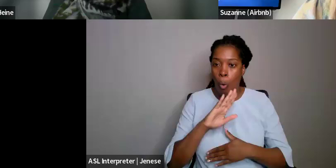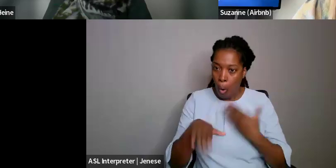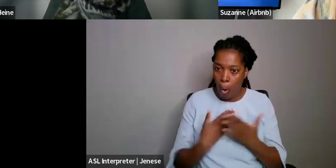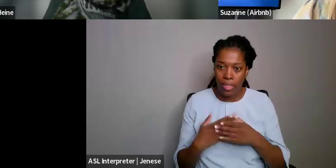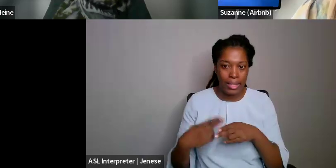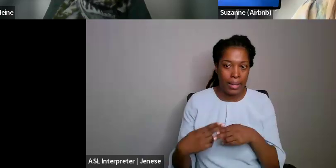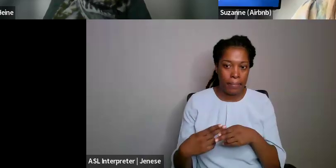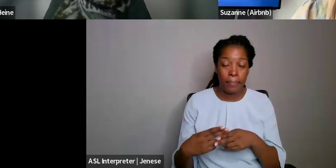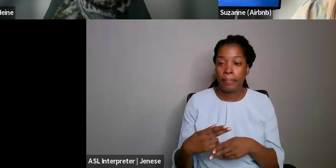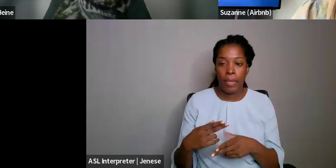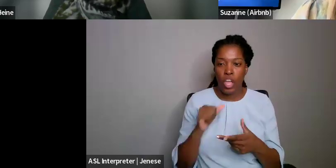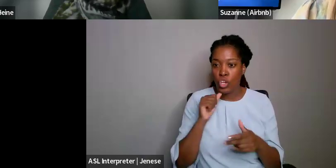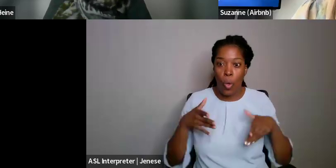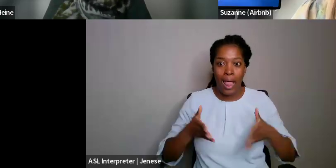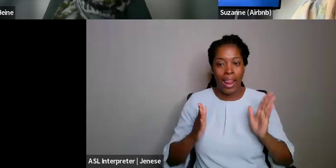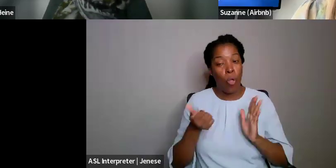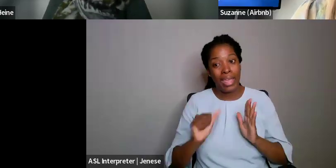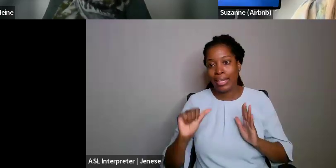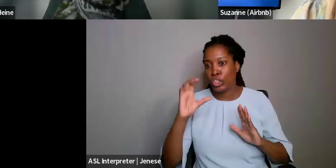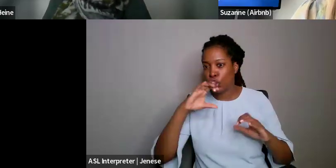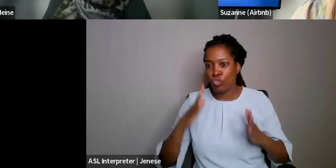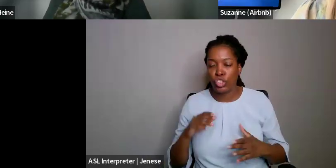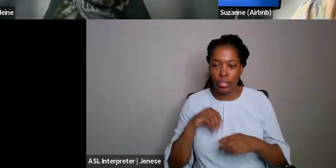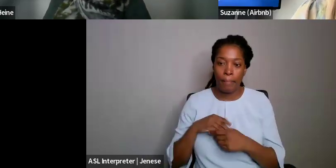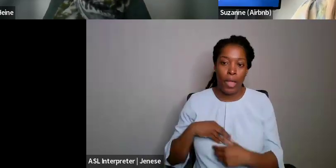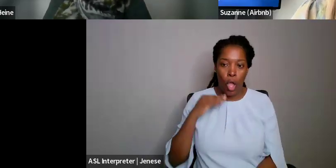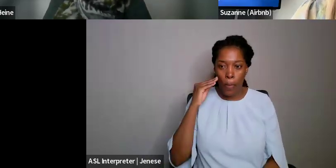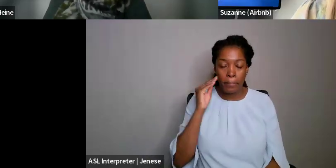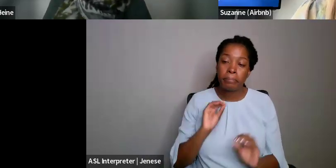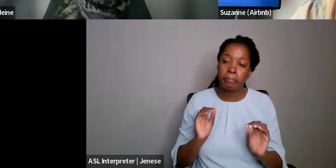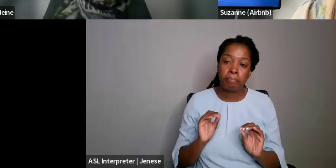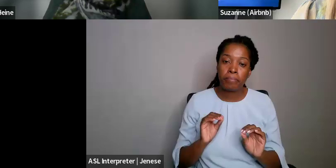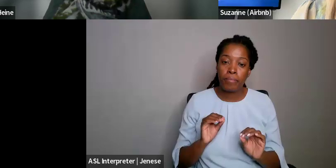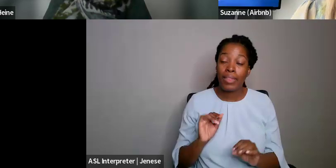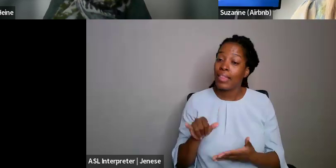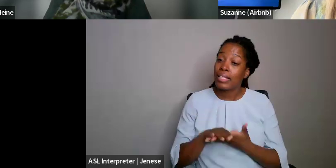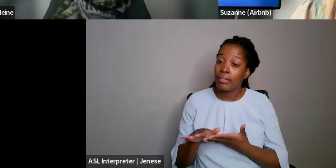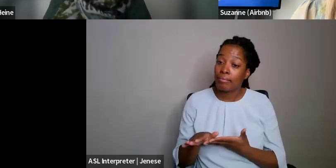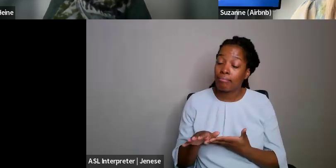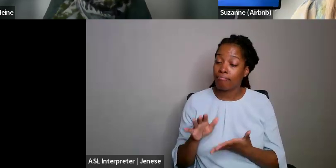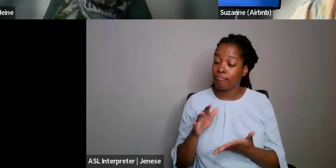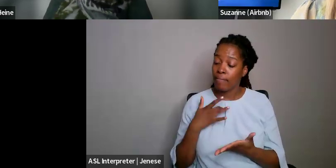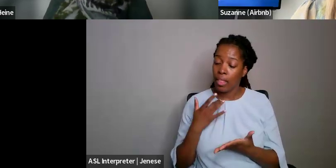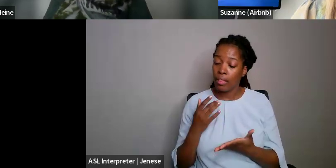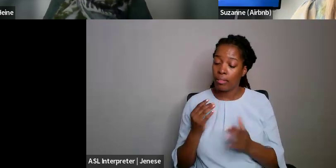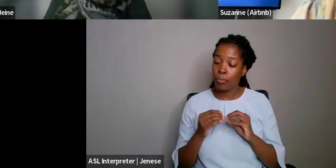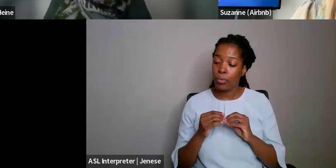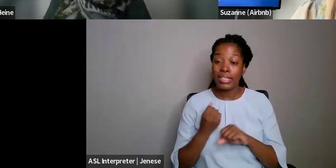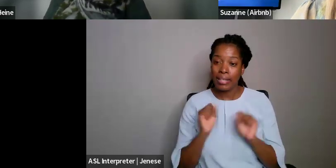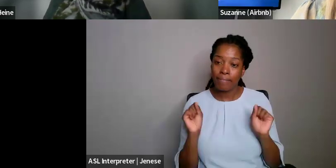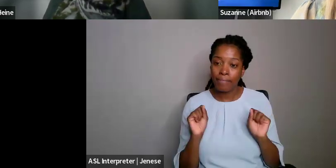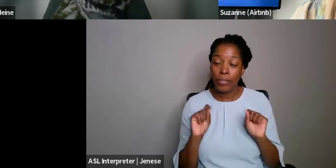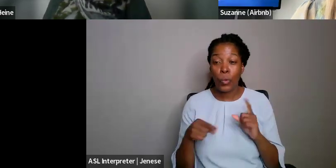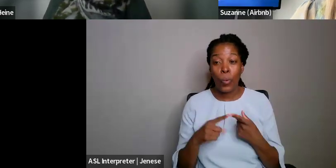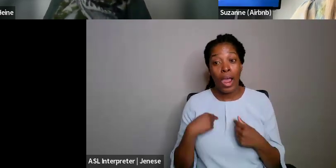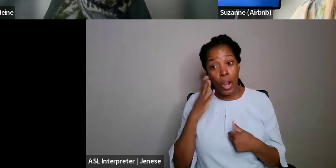don't want to just allow anybody and any stranger into my home. So that's nice, and that makes me feel a lot safer when you know that Sam and